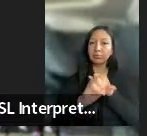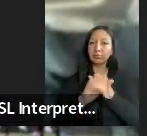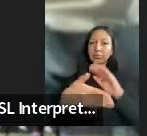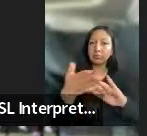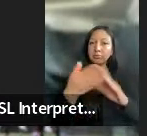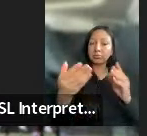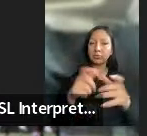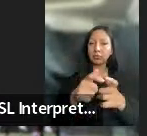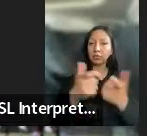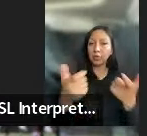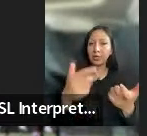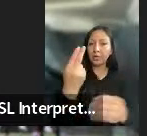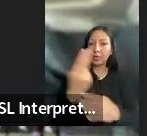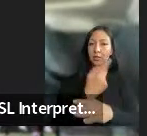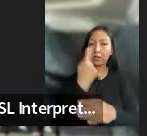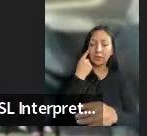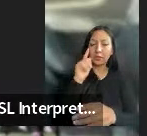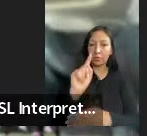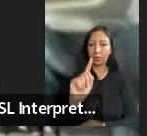use of